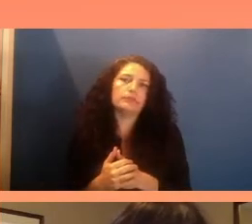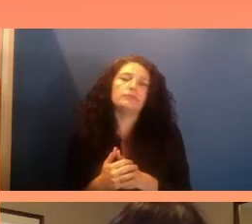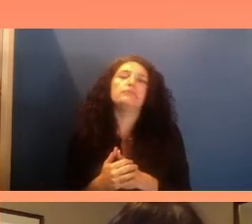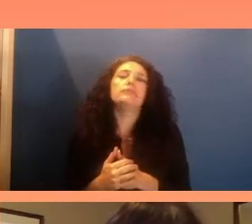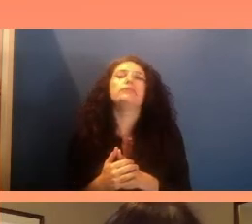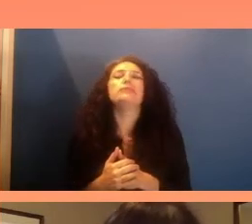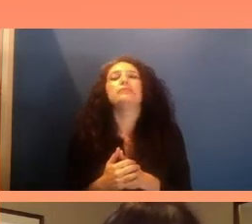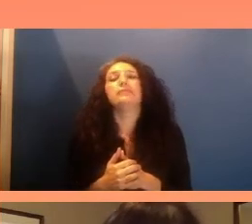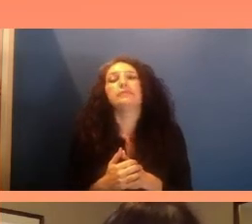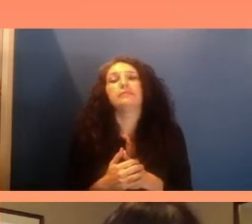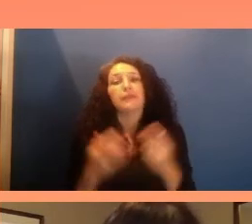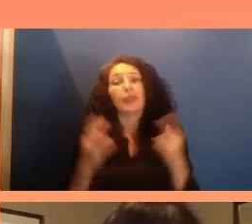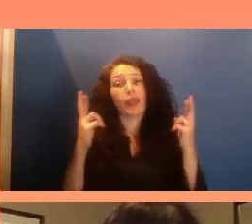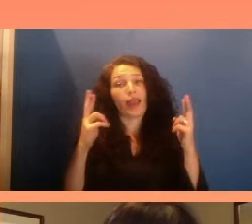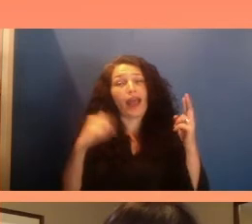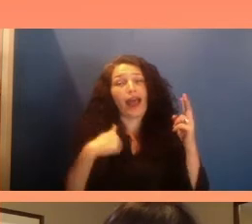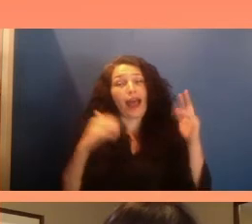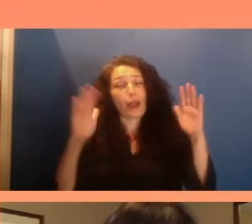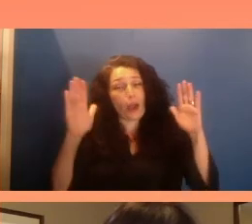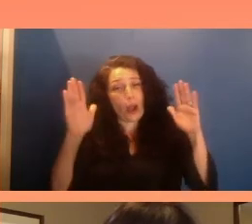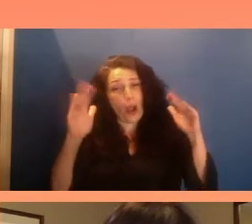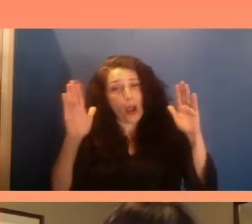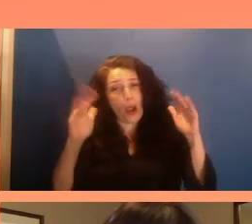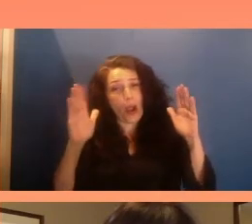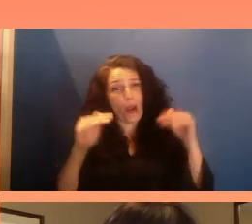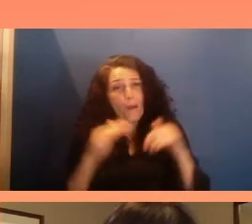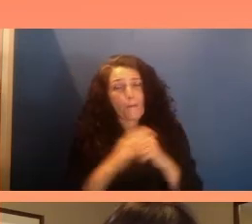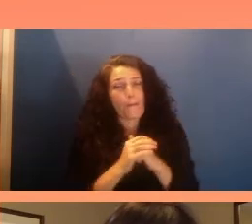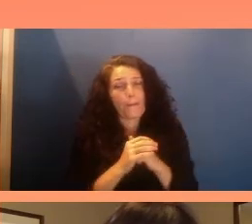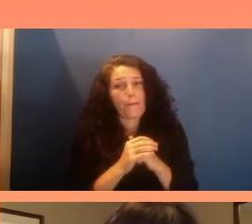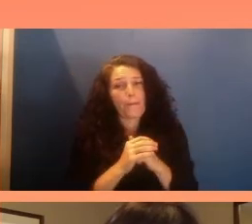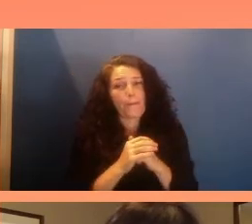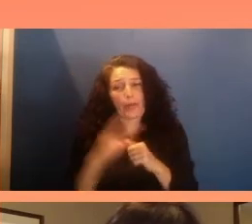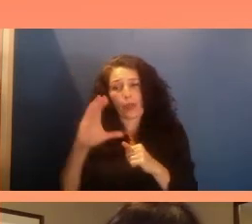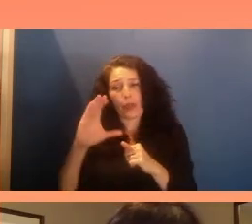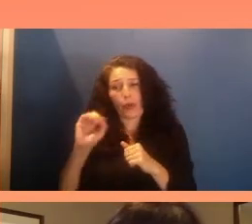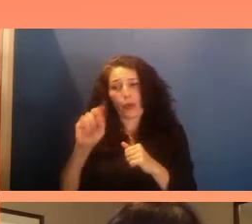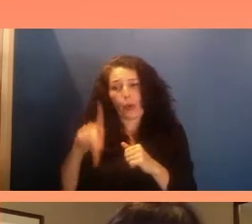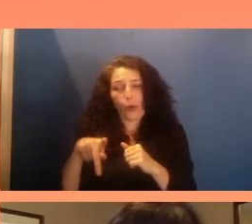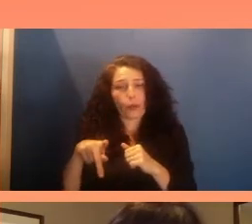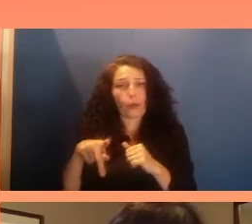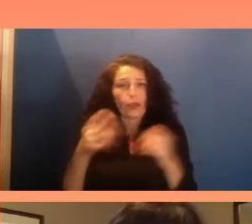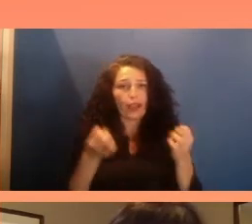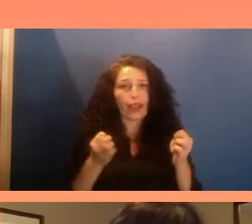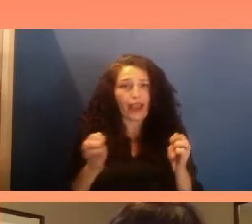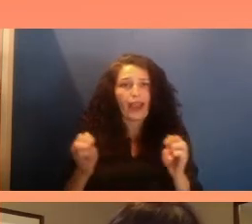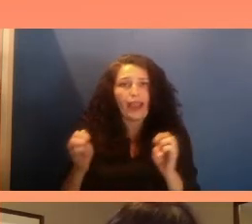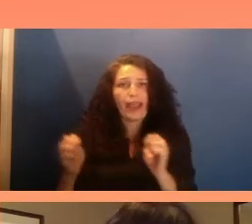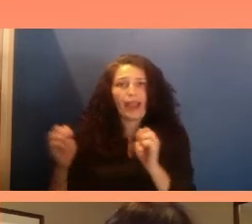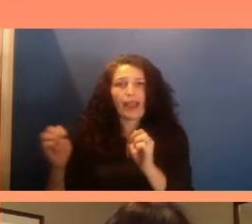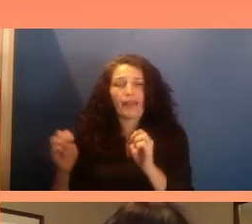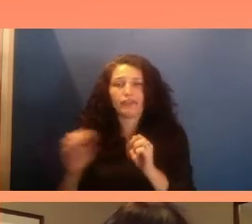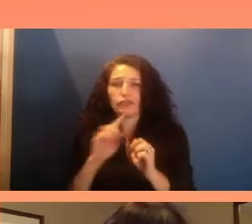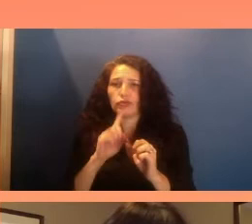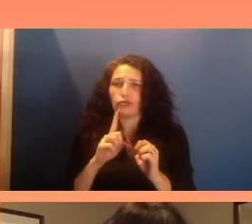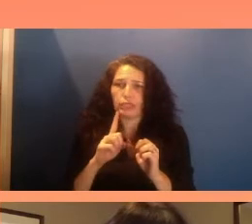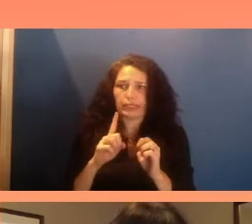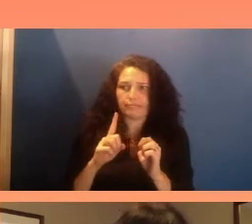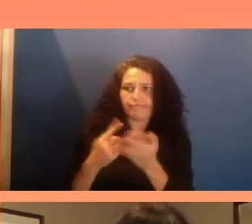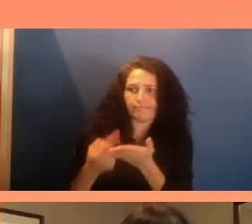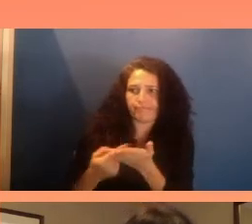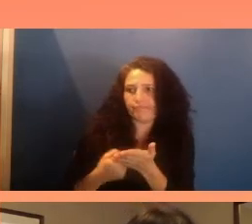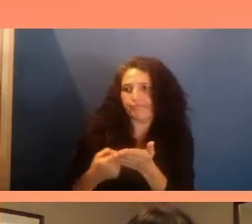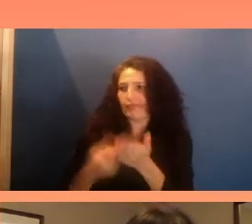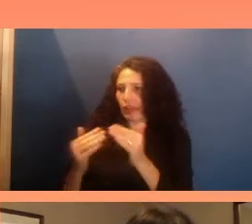I would hope that in the corporate efforts to really address the same things that